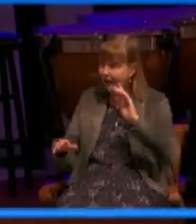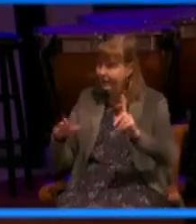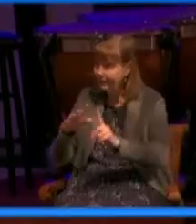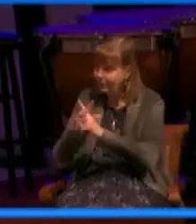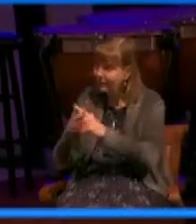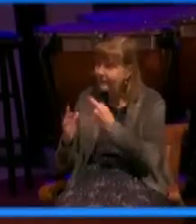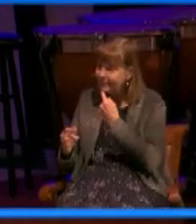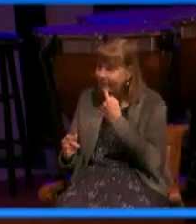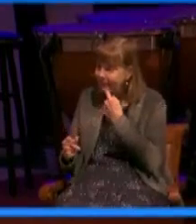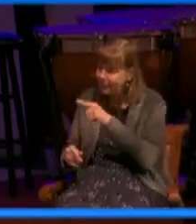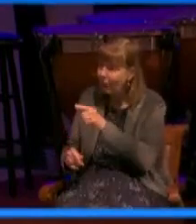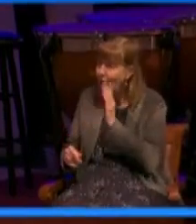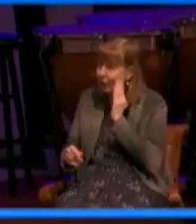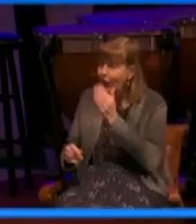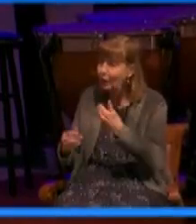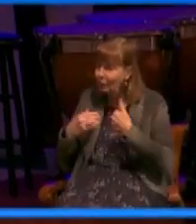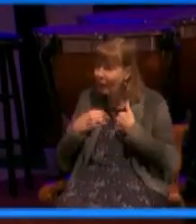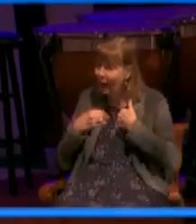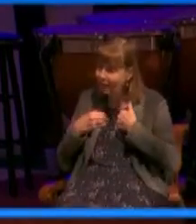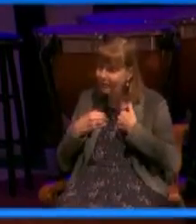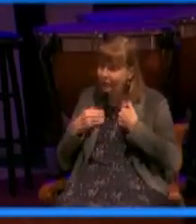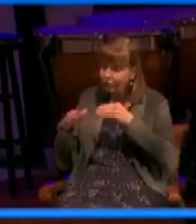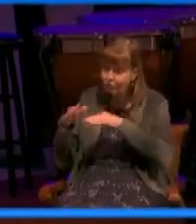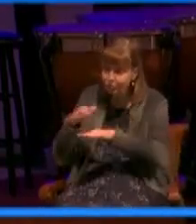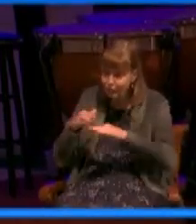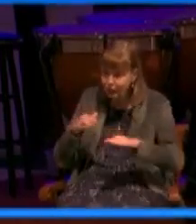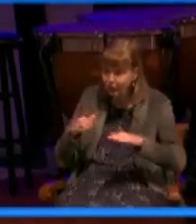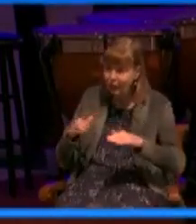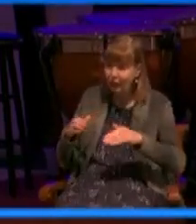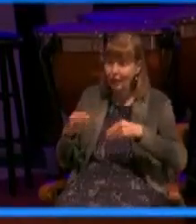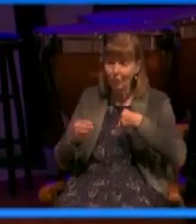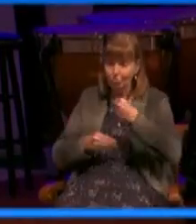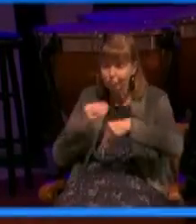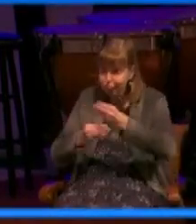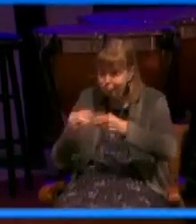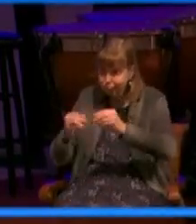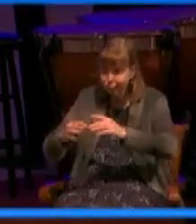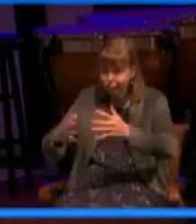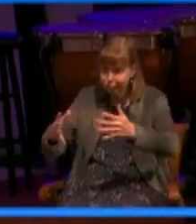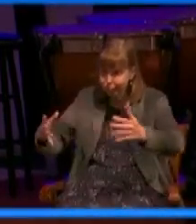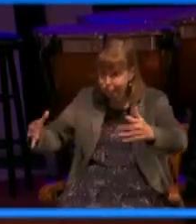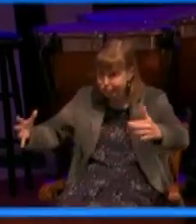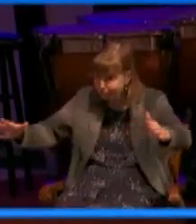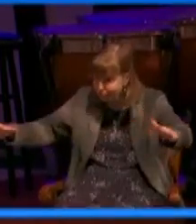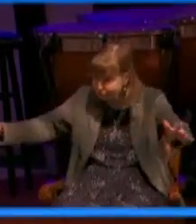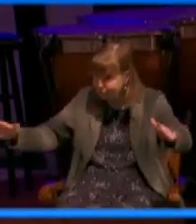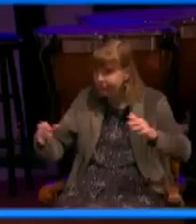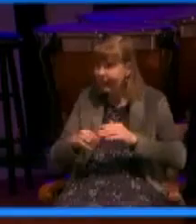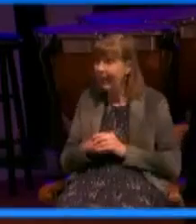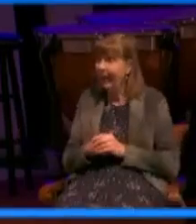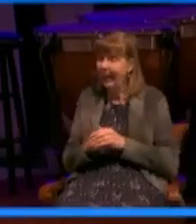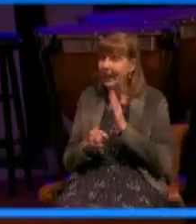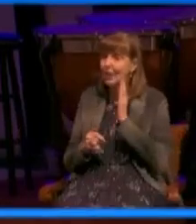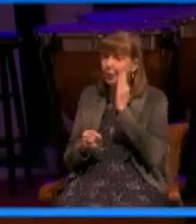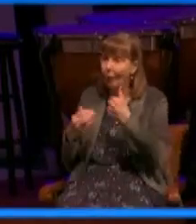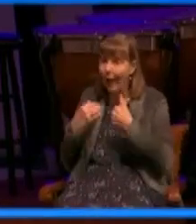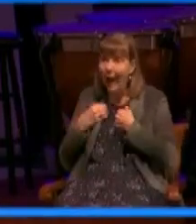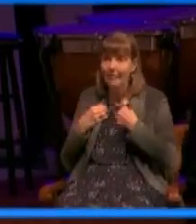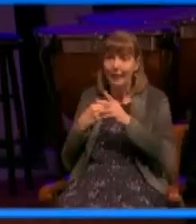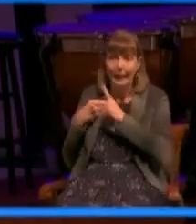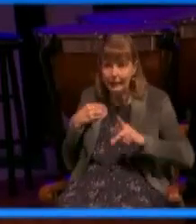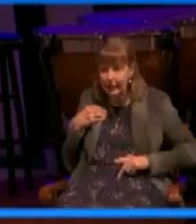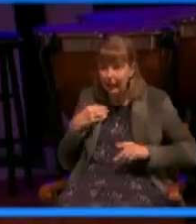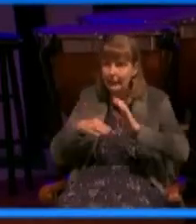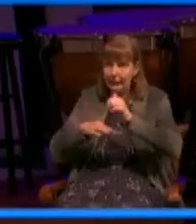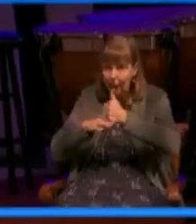nations, and from you will come kings upon kings, and from you will be an everlasting generation and a covenant. From you will be